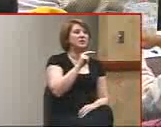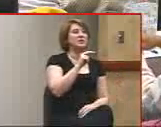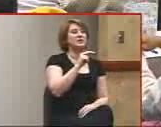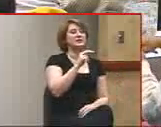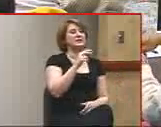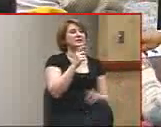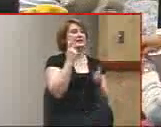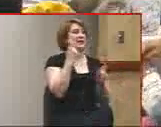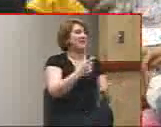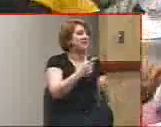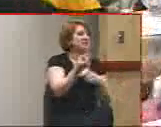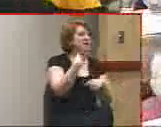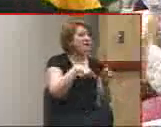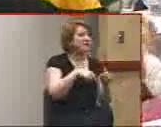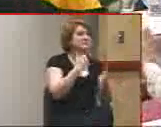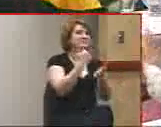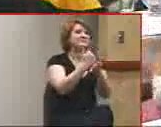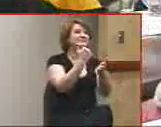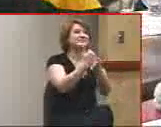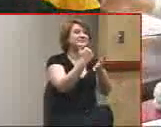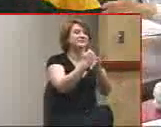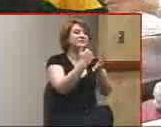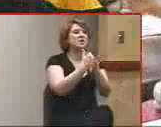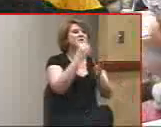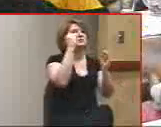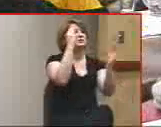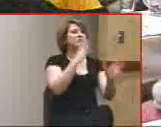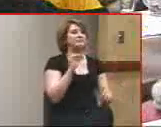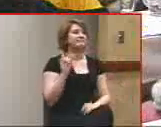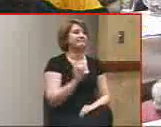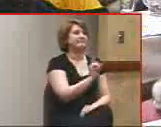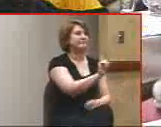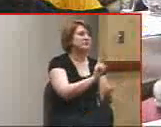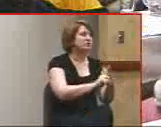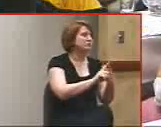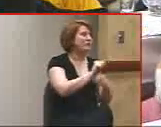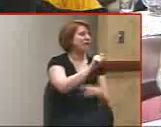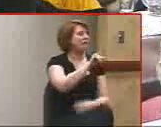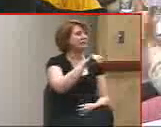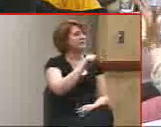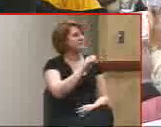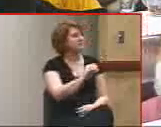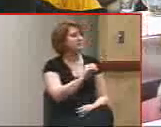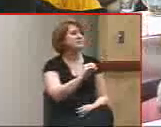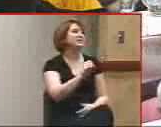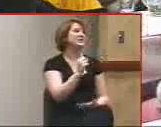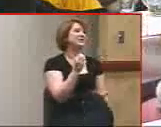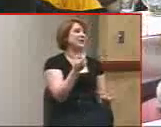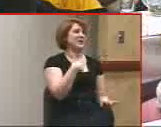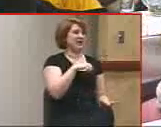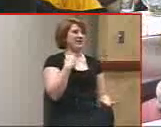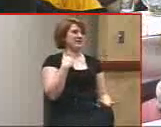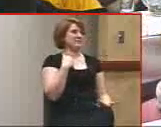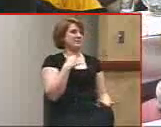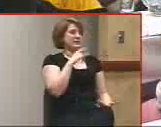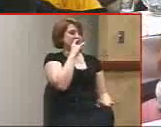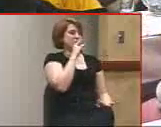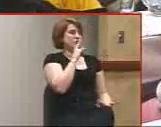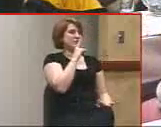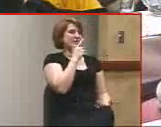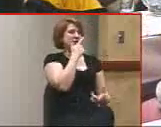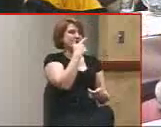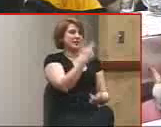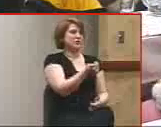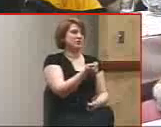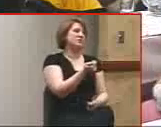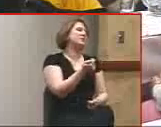the sign to teacher will come to Allison. So we have some kids who are really into books